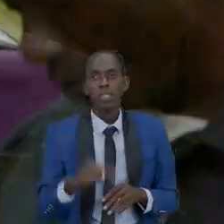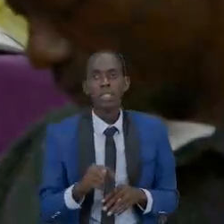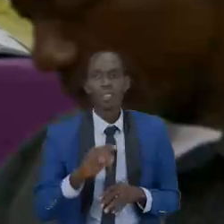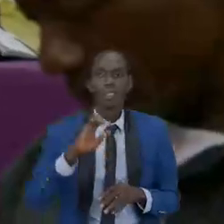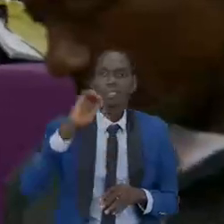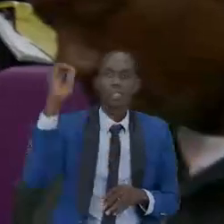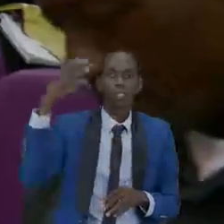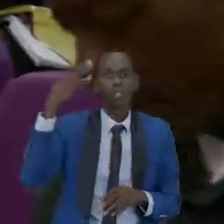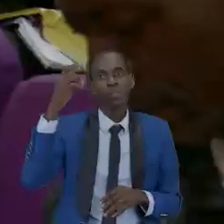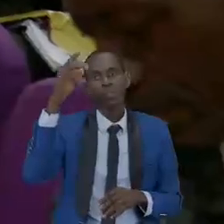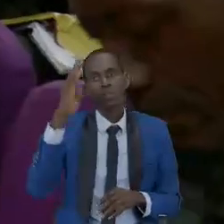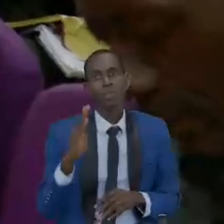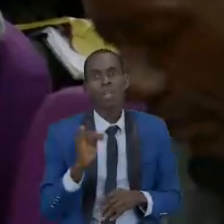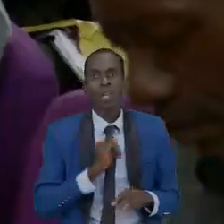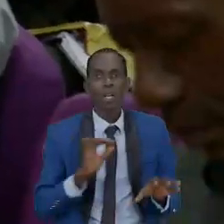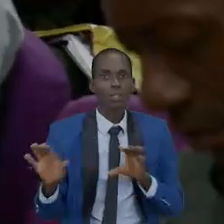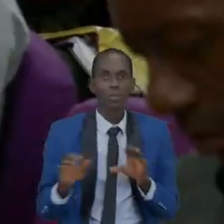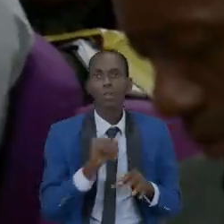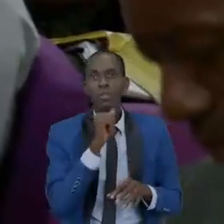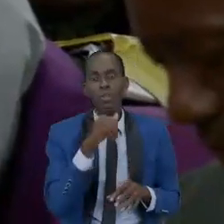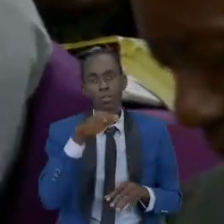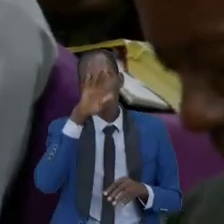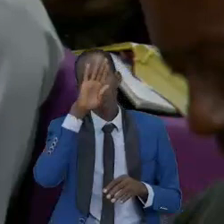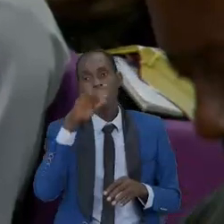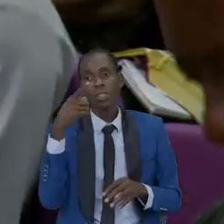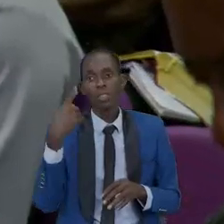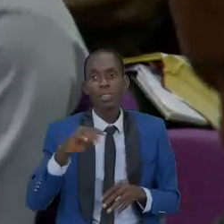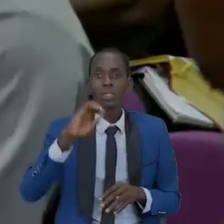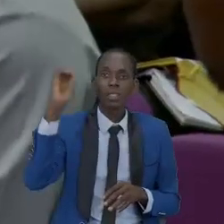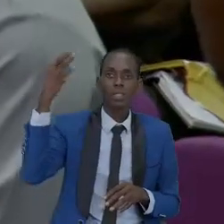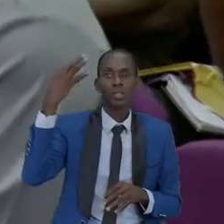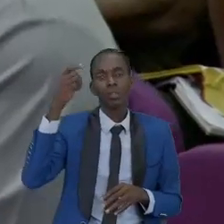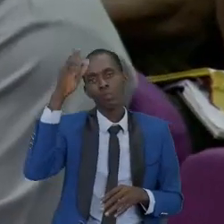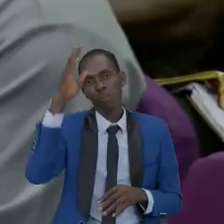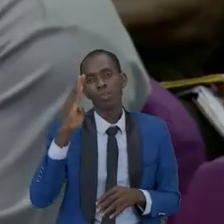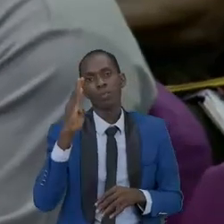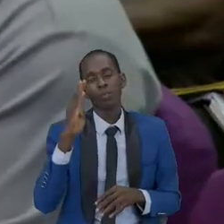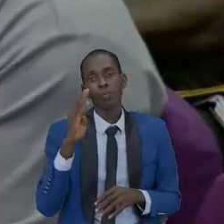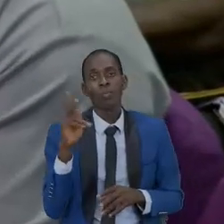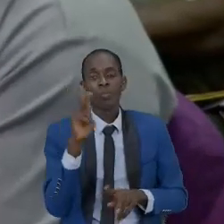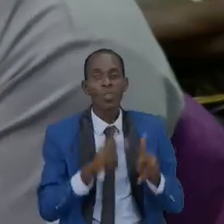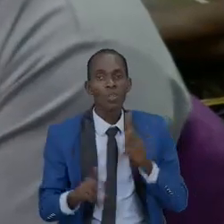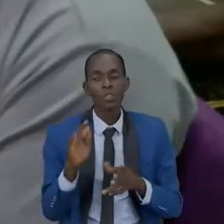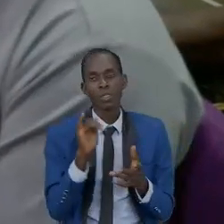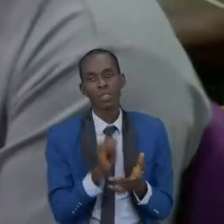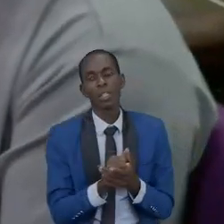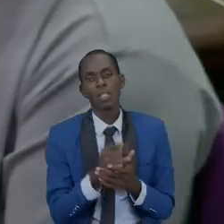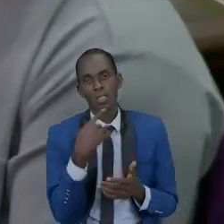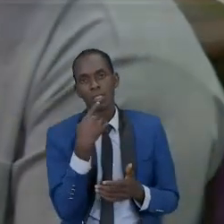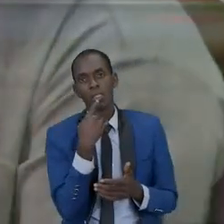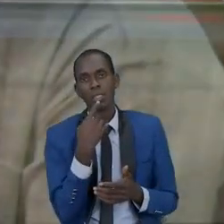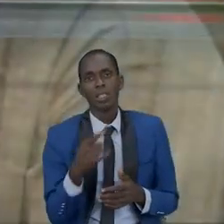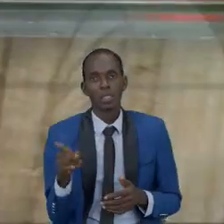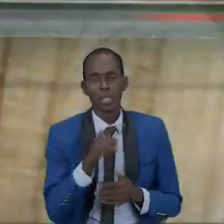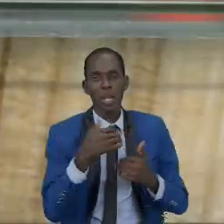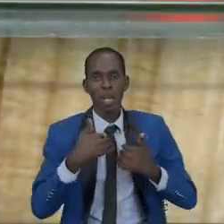of God. I do not frustrate the grace of God. Those who claim they have the grace